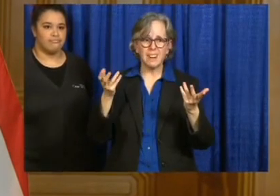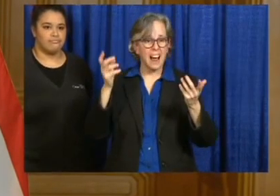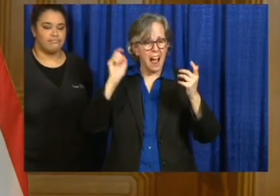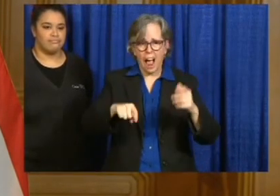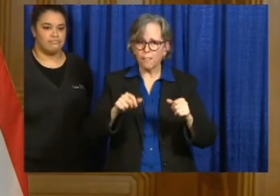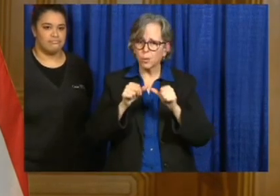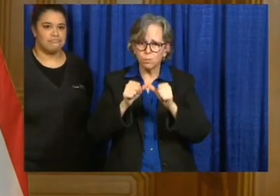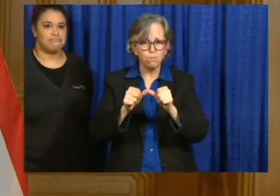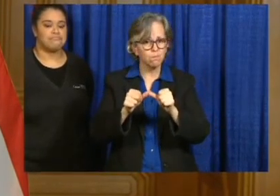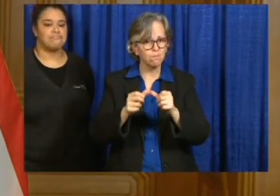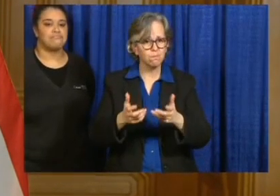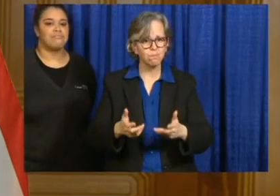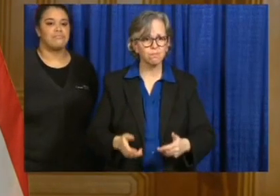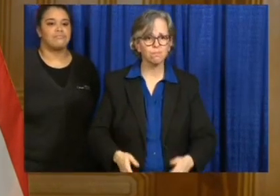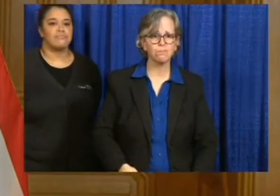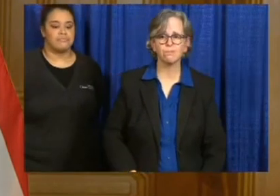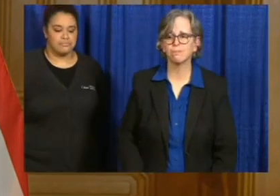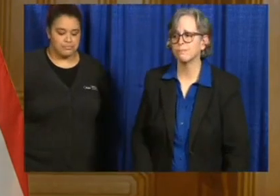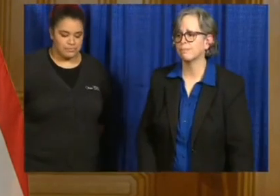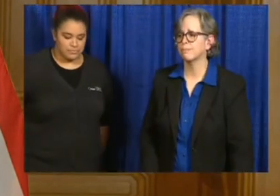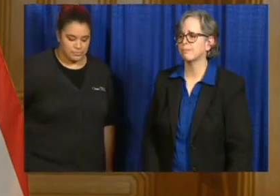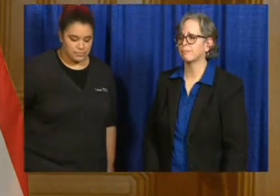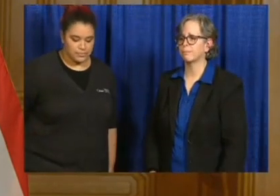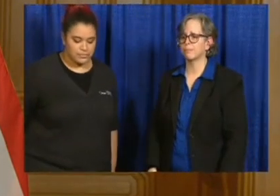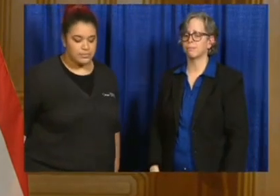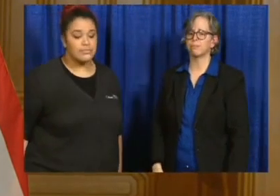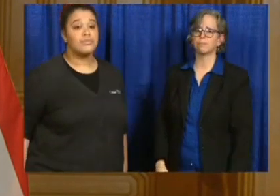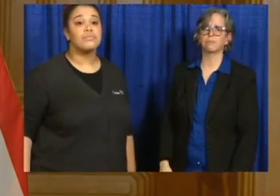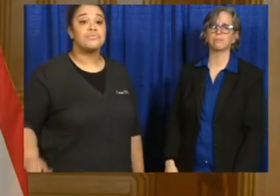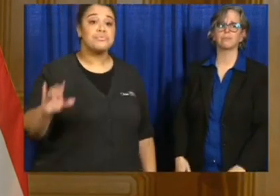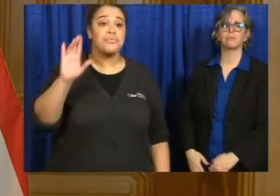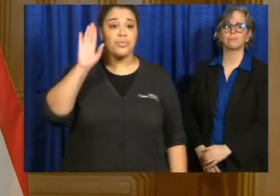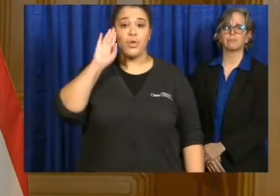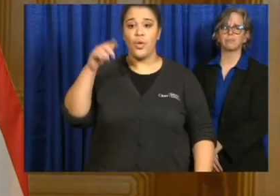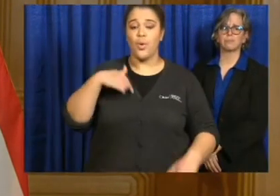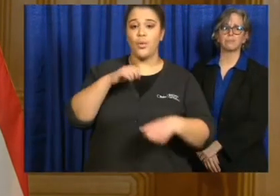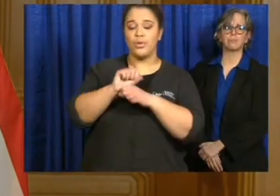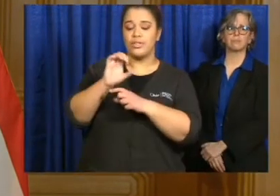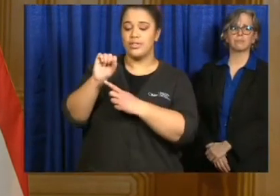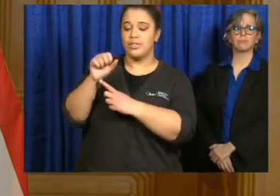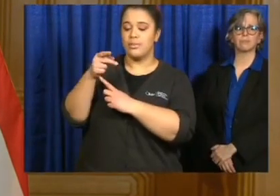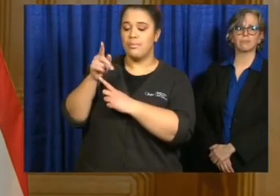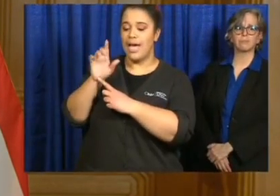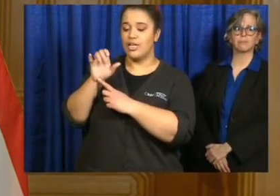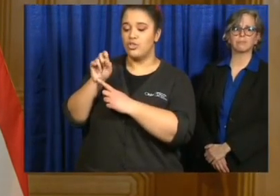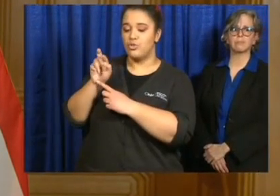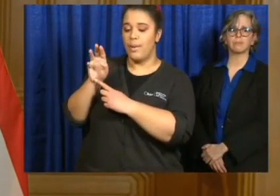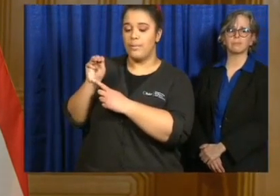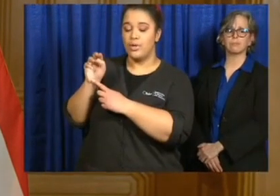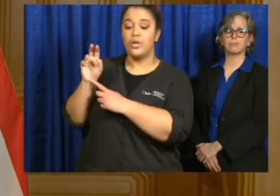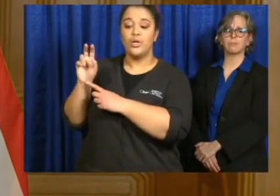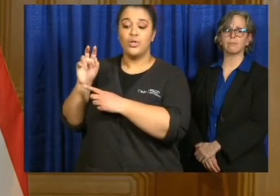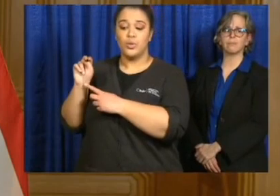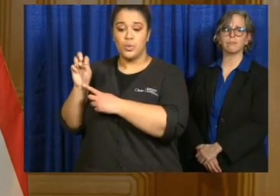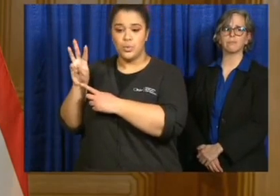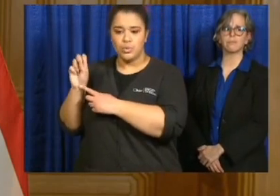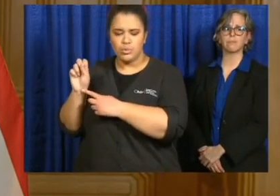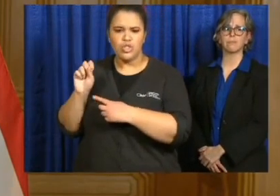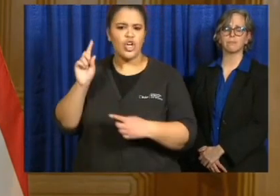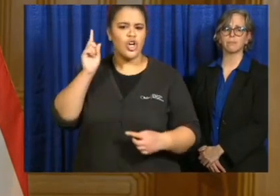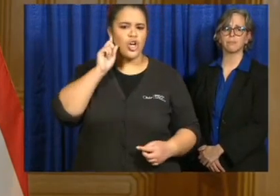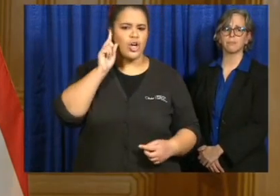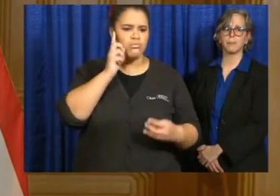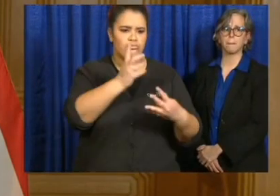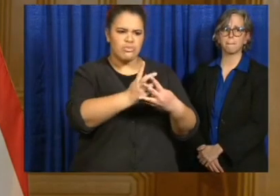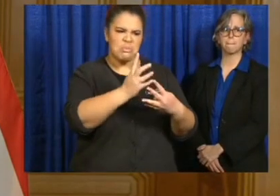Hi, Governor. Molly Martinez with Spectrum News. According to the Ohio Public Defender's Office, Ohio prisons are about 1/3 over capacity,